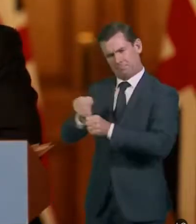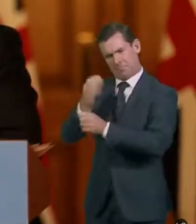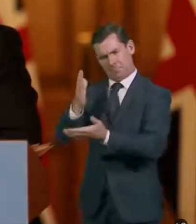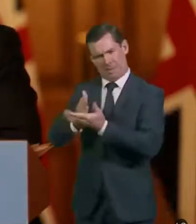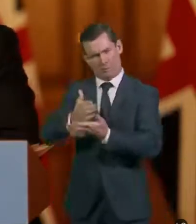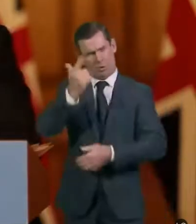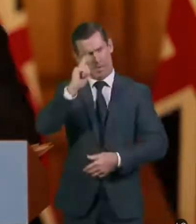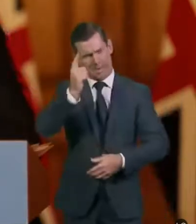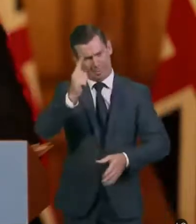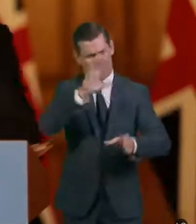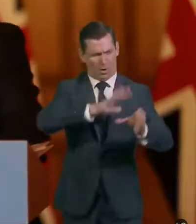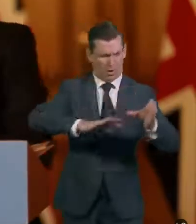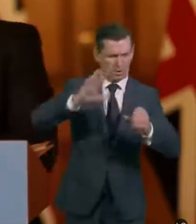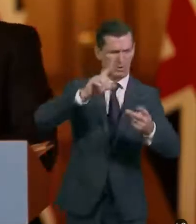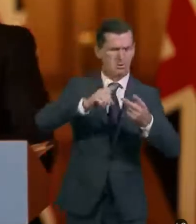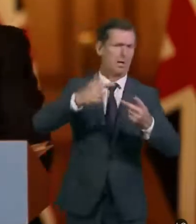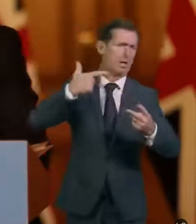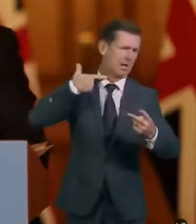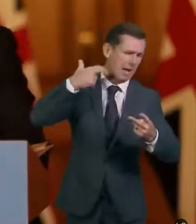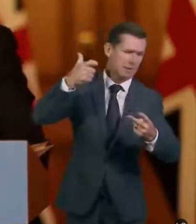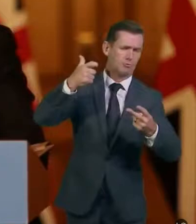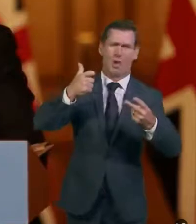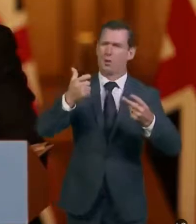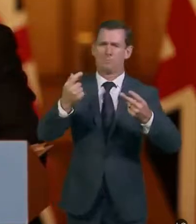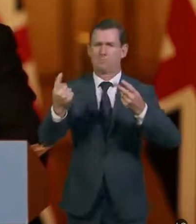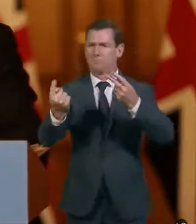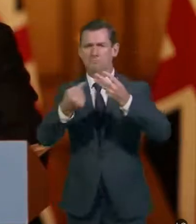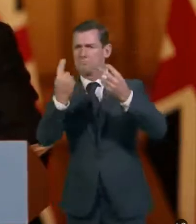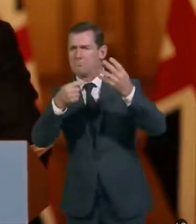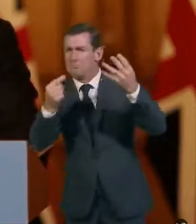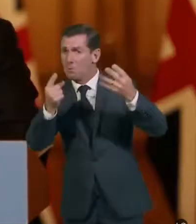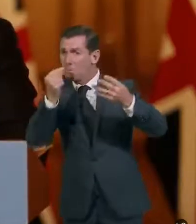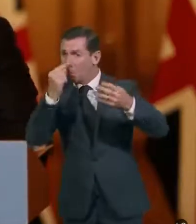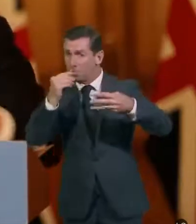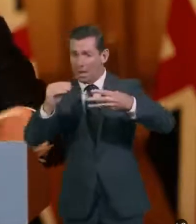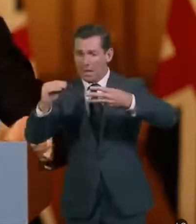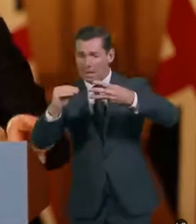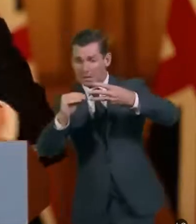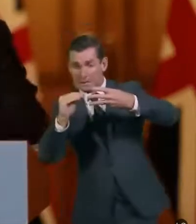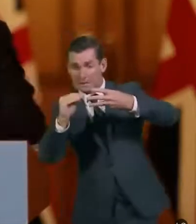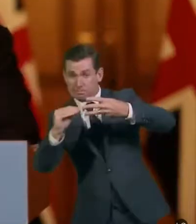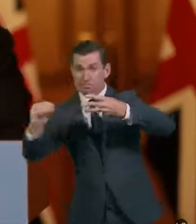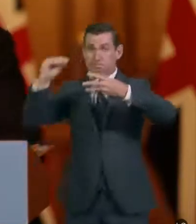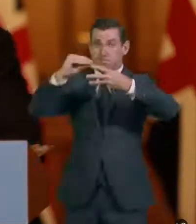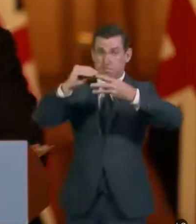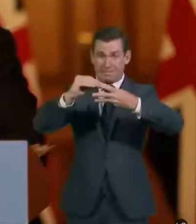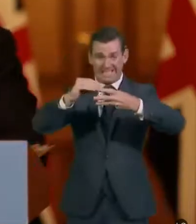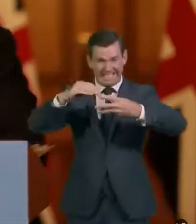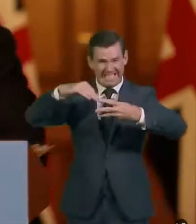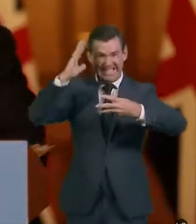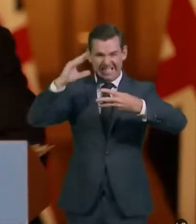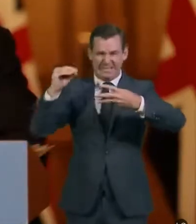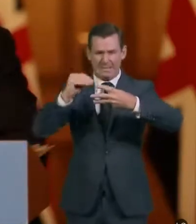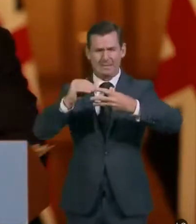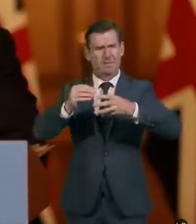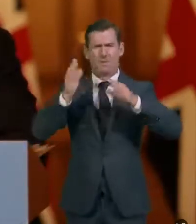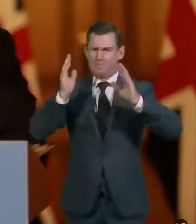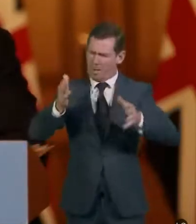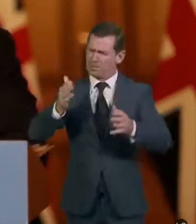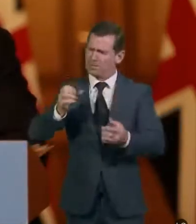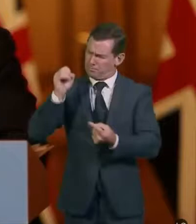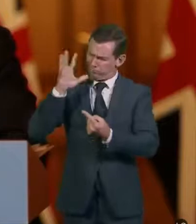any other areas which enter into the very high alert level are immediately prioritized for those